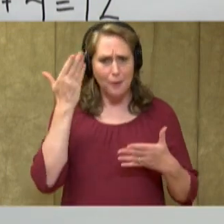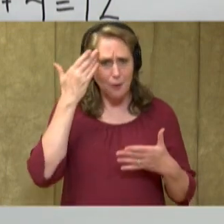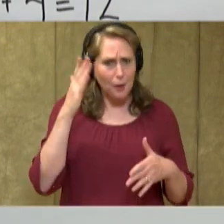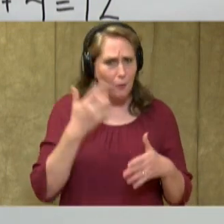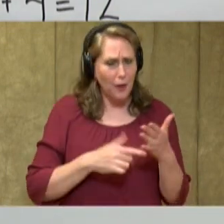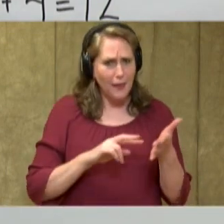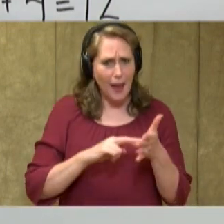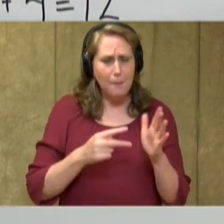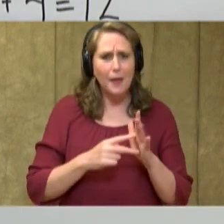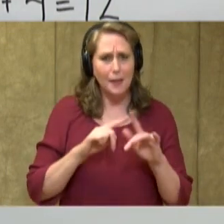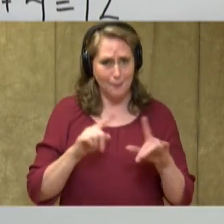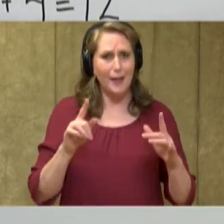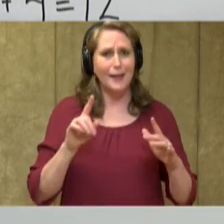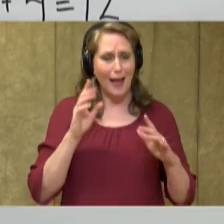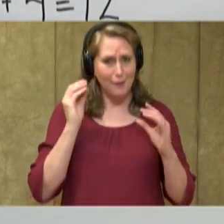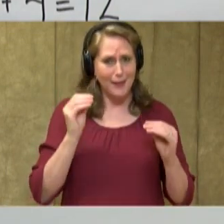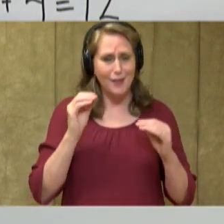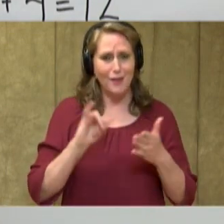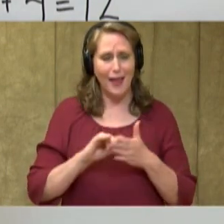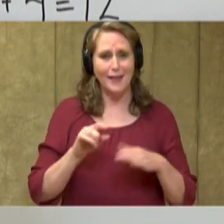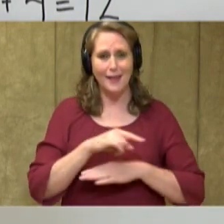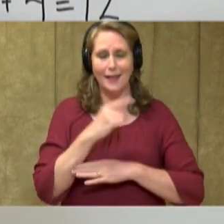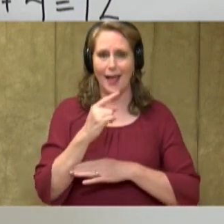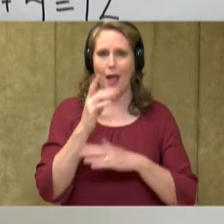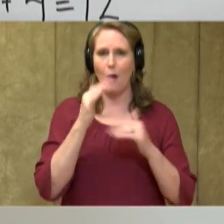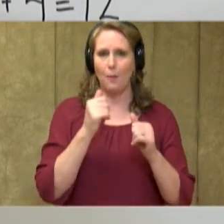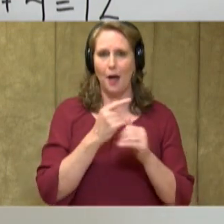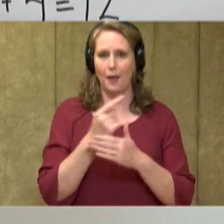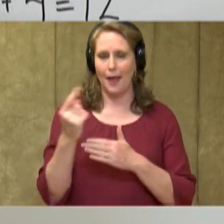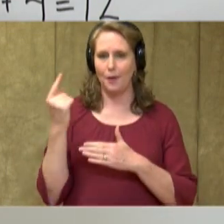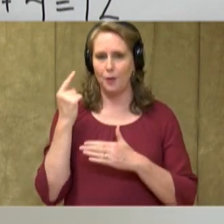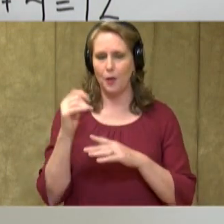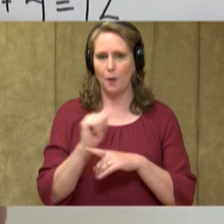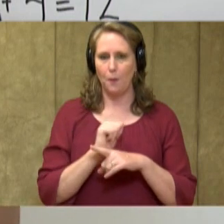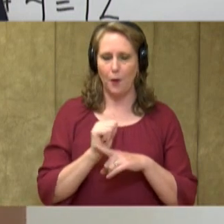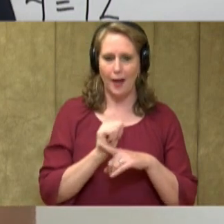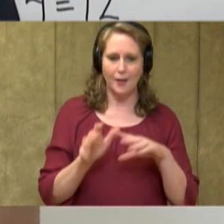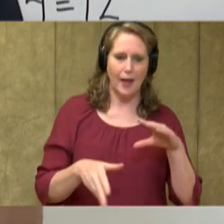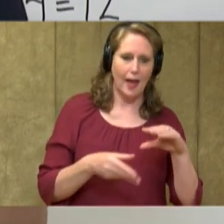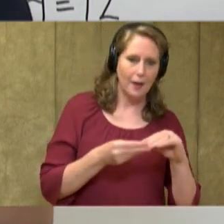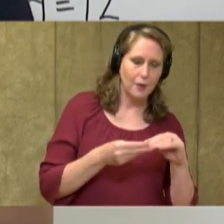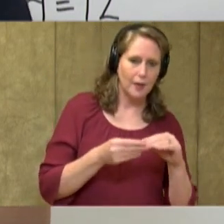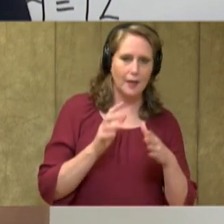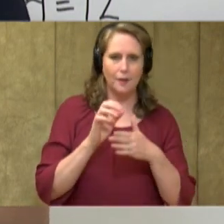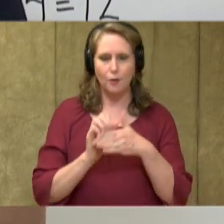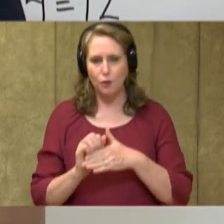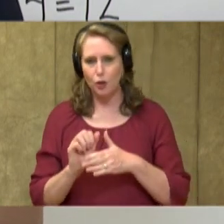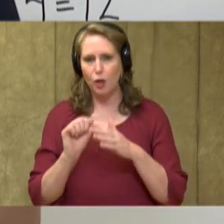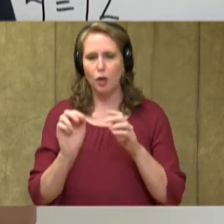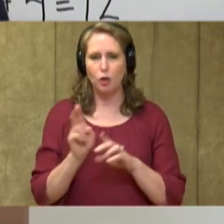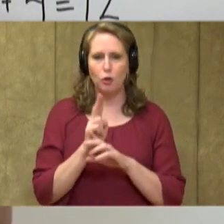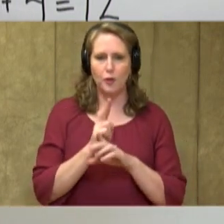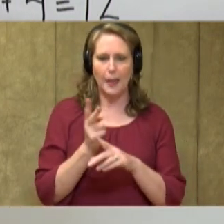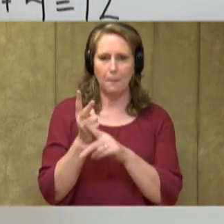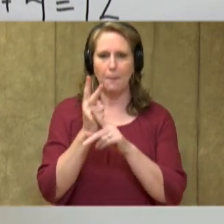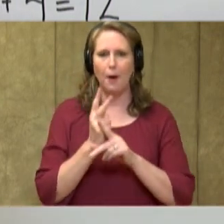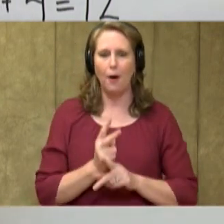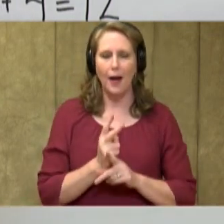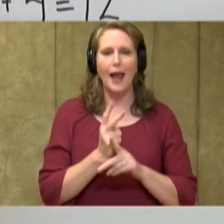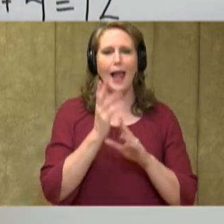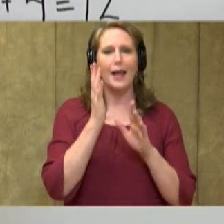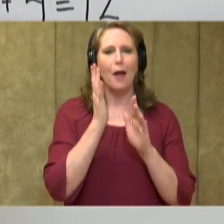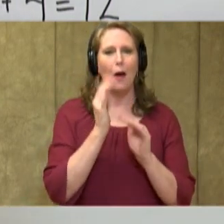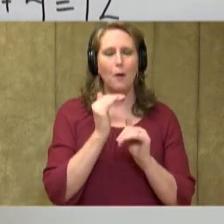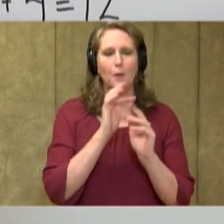after today you will. I hope last week that you got to practice some of that addition and subtraction with regrouping, and I hope that